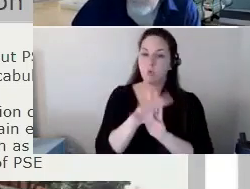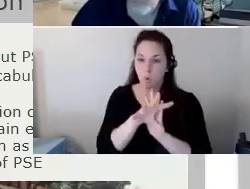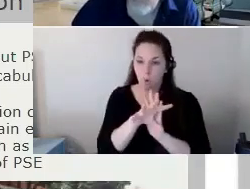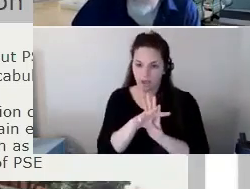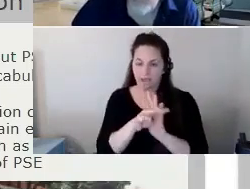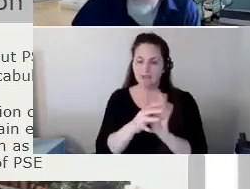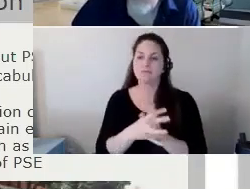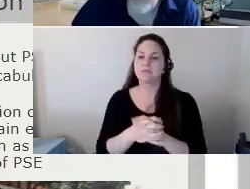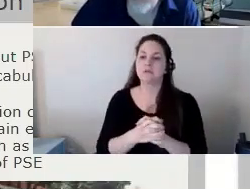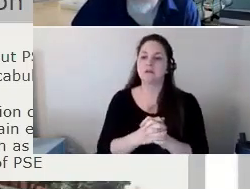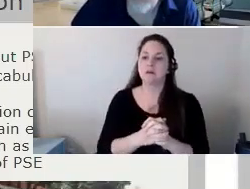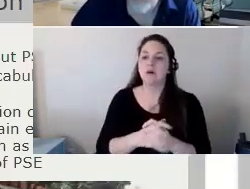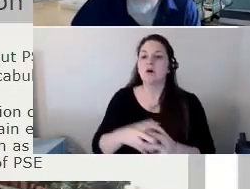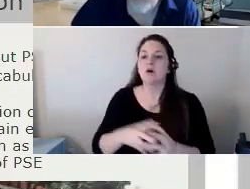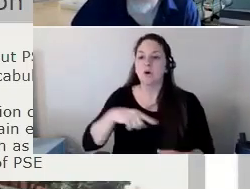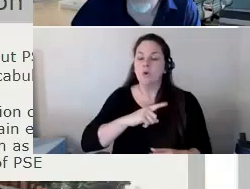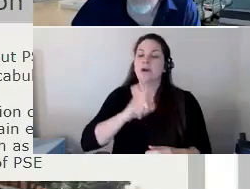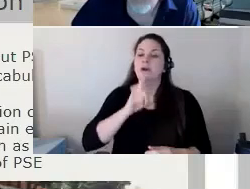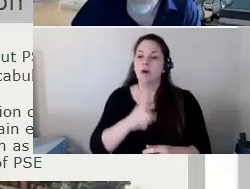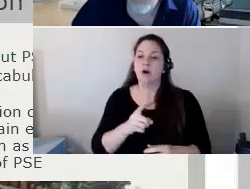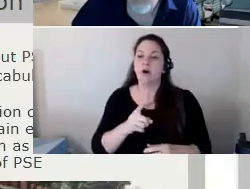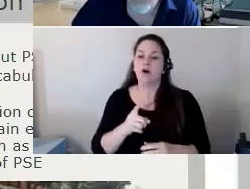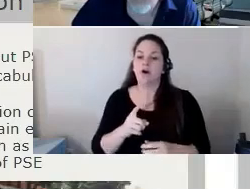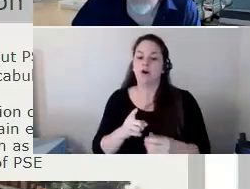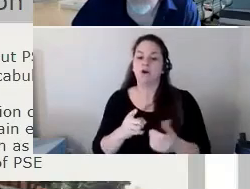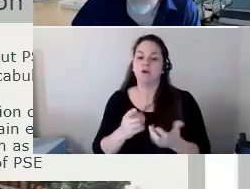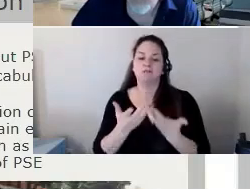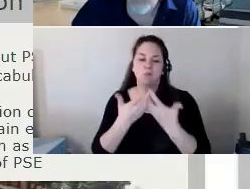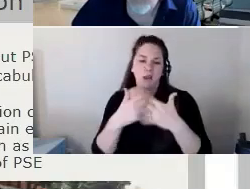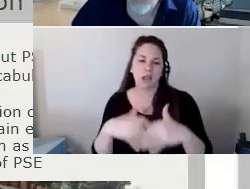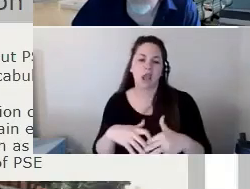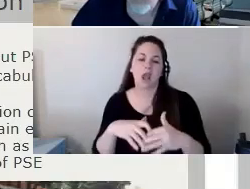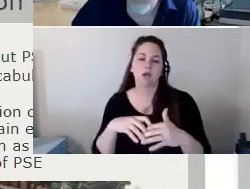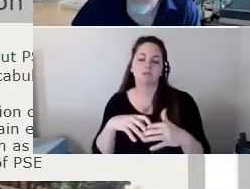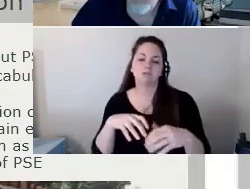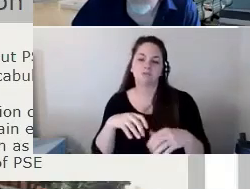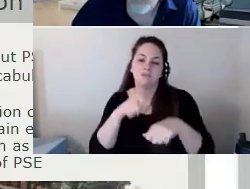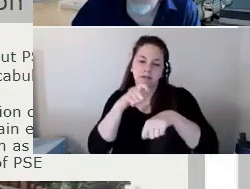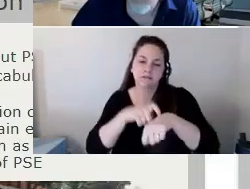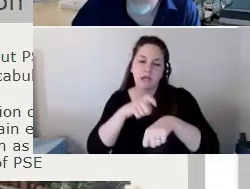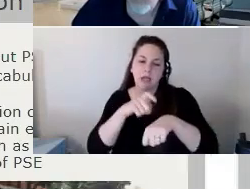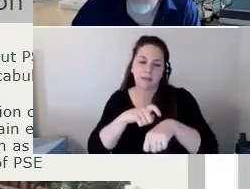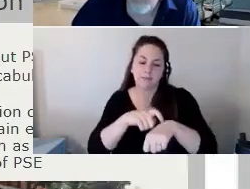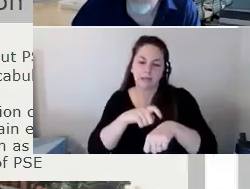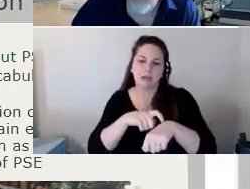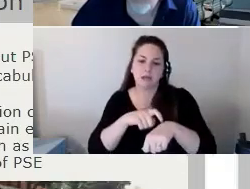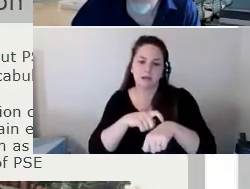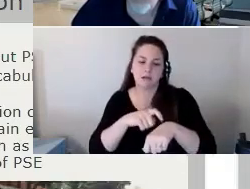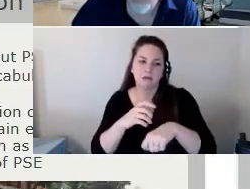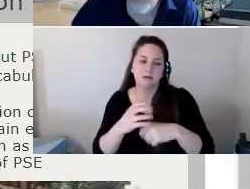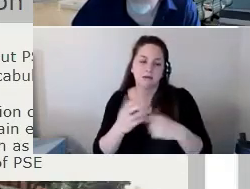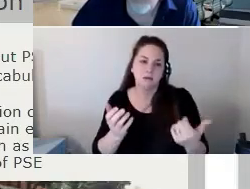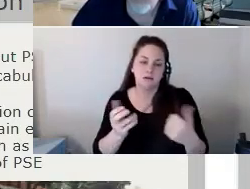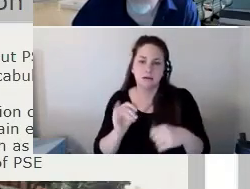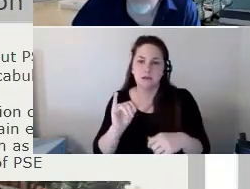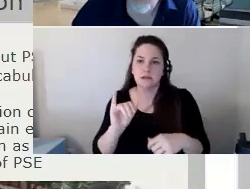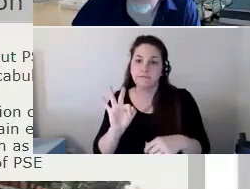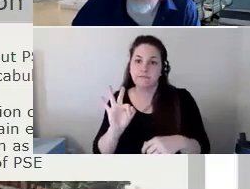We are working out the timing that if there's